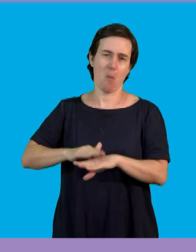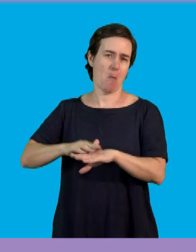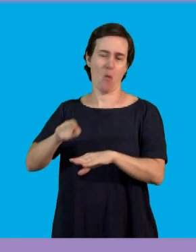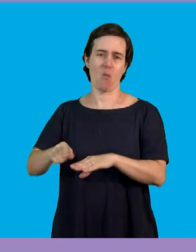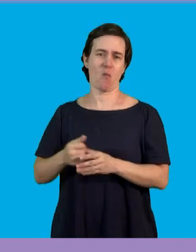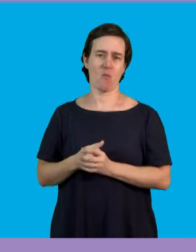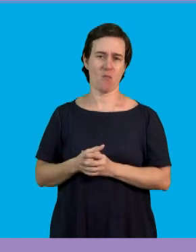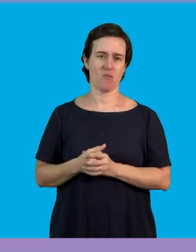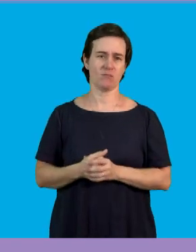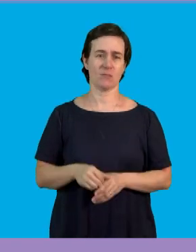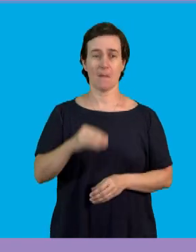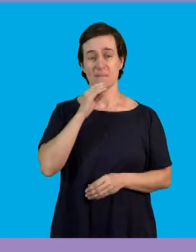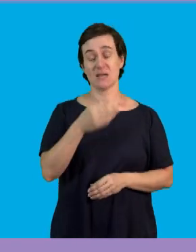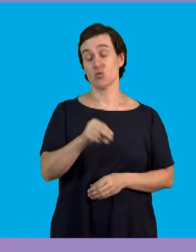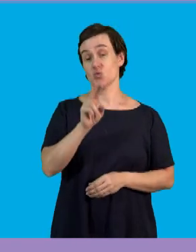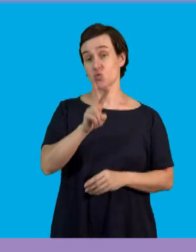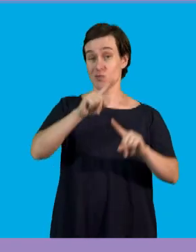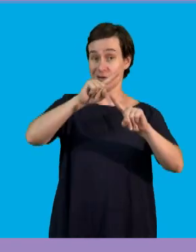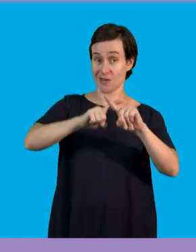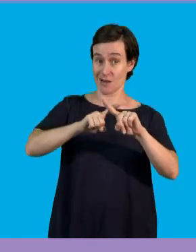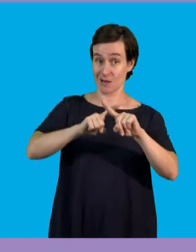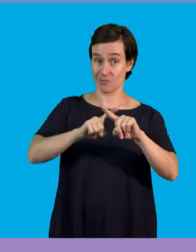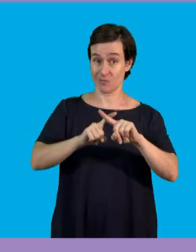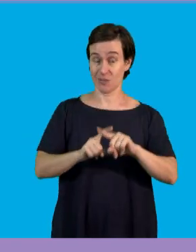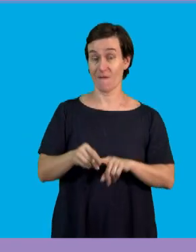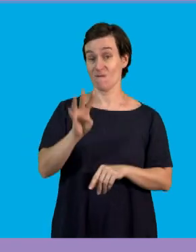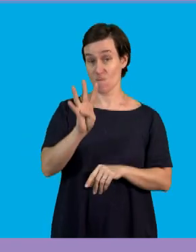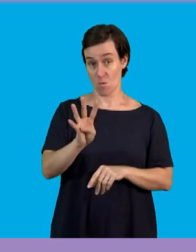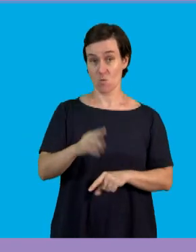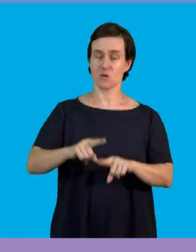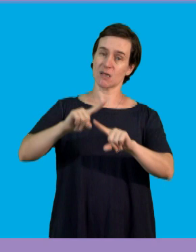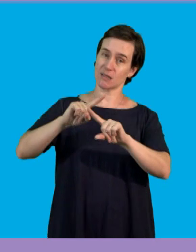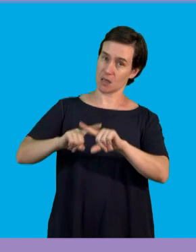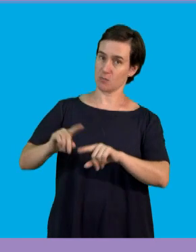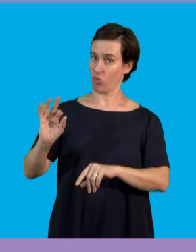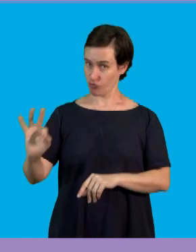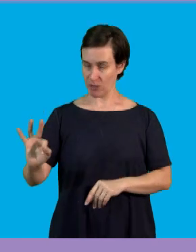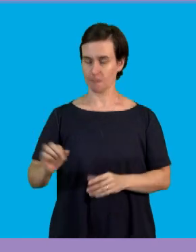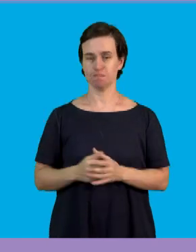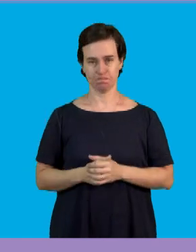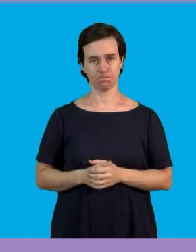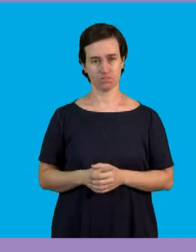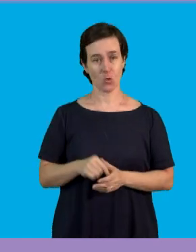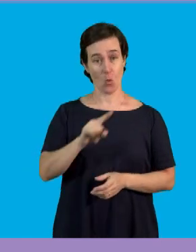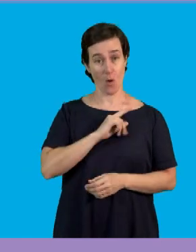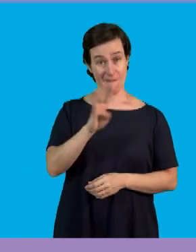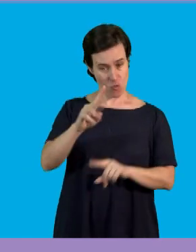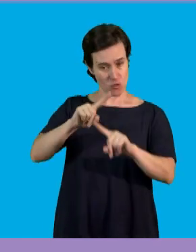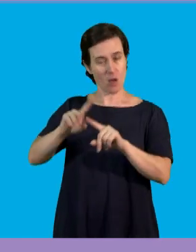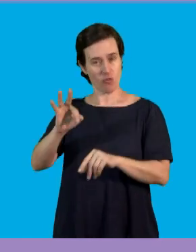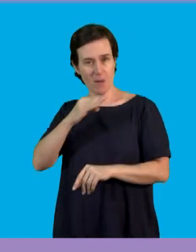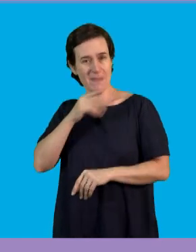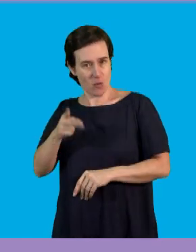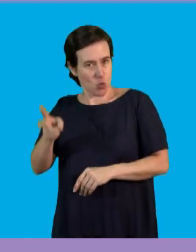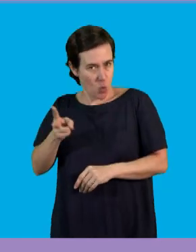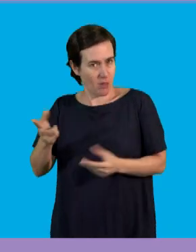further to say this is 2 multiplied by 4 multiplied by 3, because 4 multiplied by 3 gives